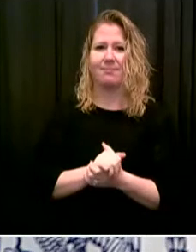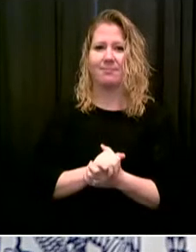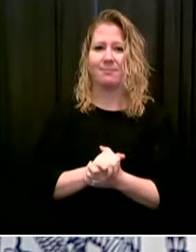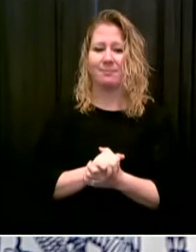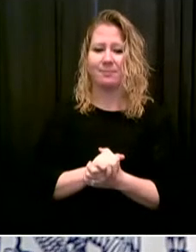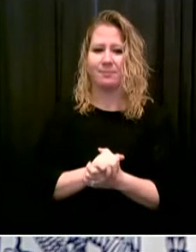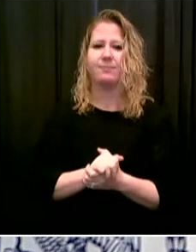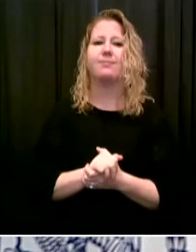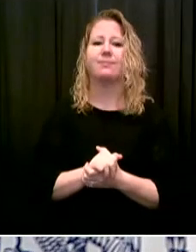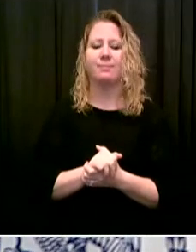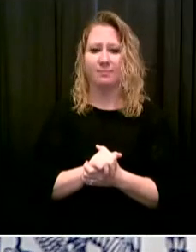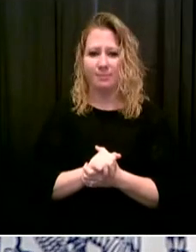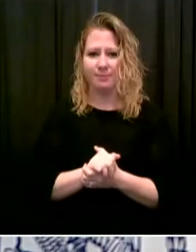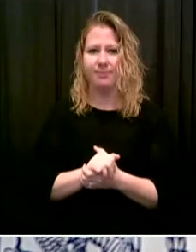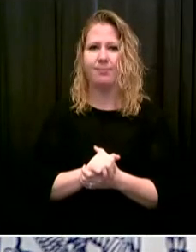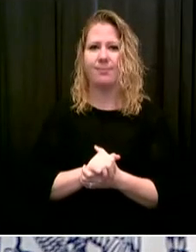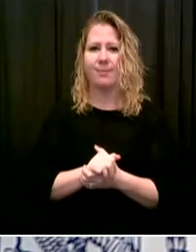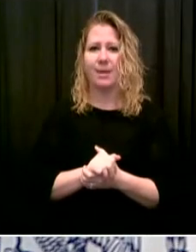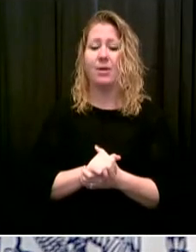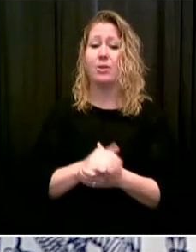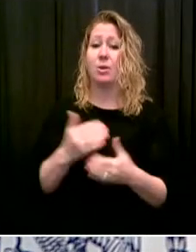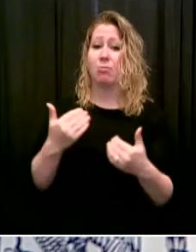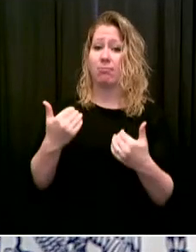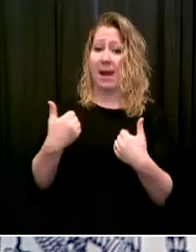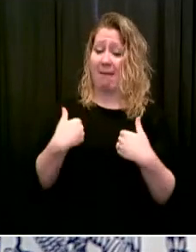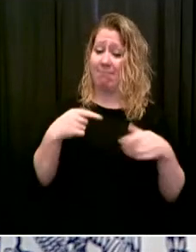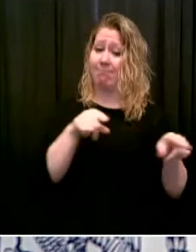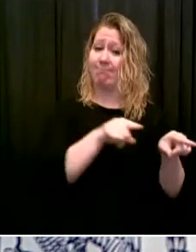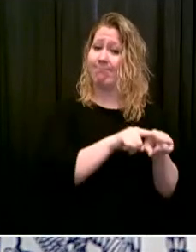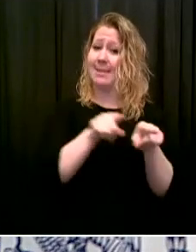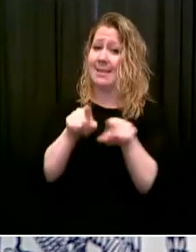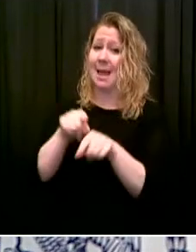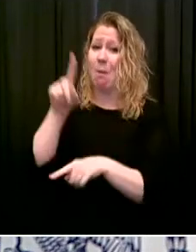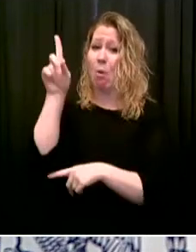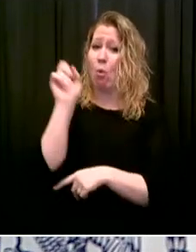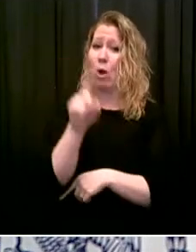to go back to the question I asked yesterday, actually, about the budget.